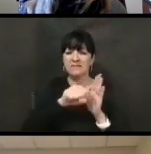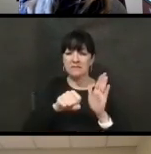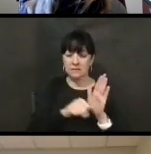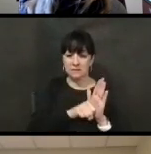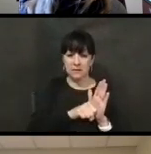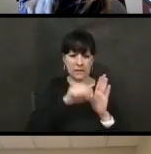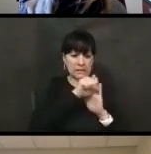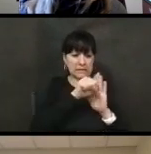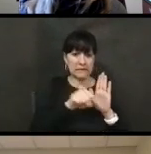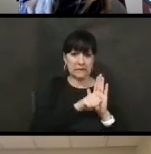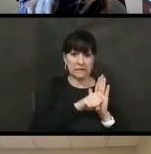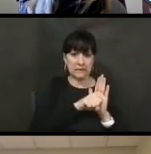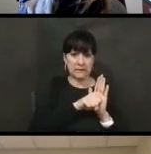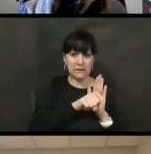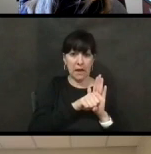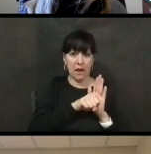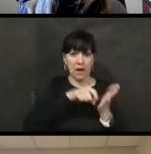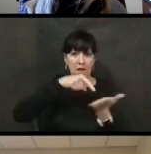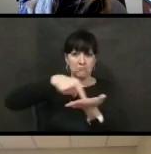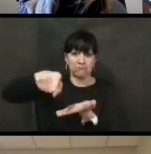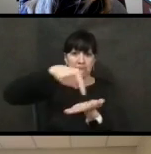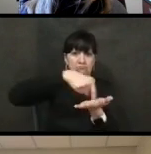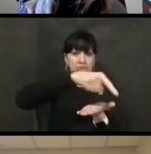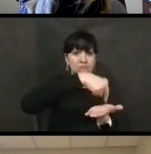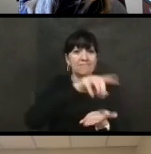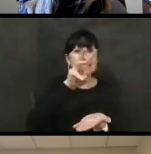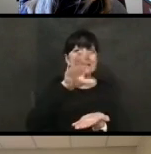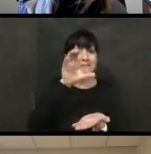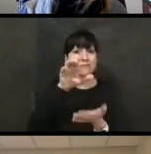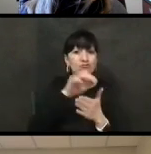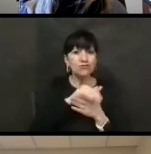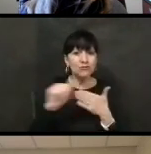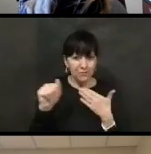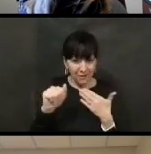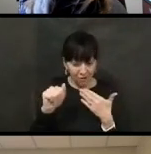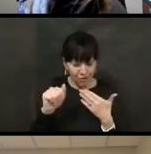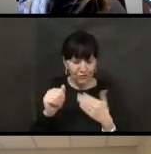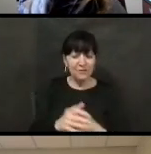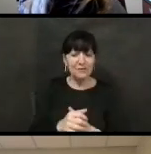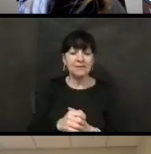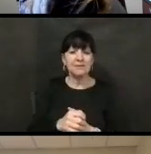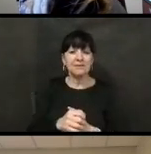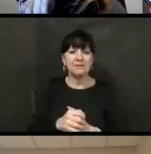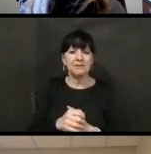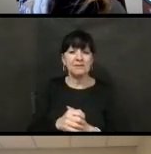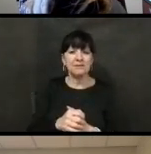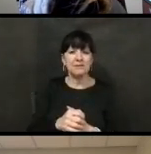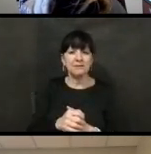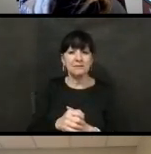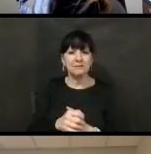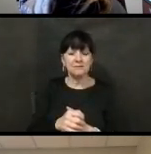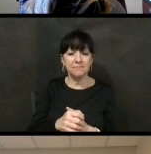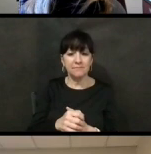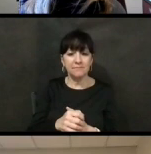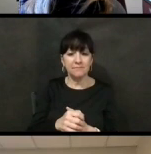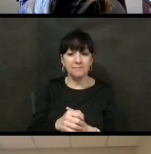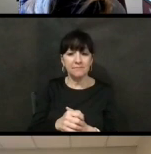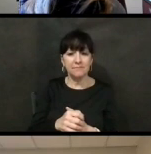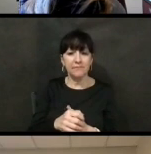committed to providing reimbursement for the initial first week's benefit for